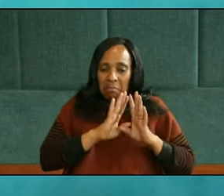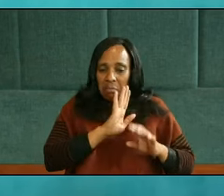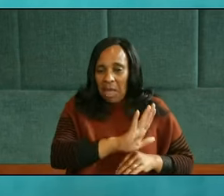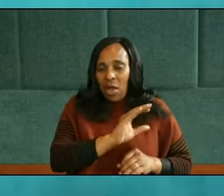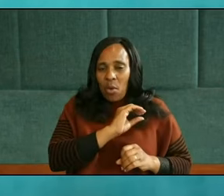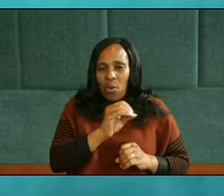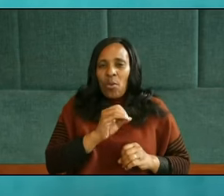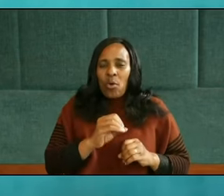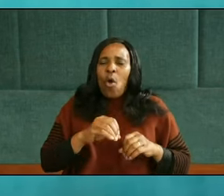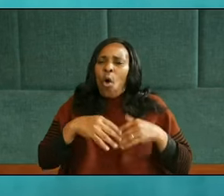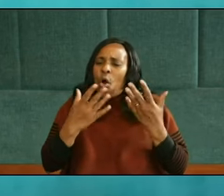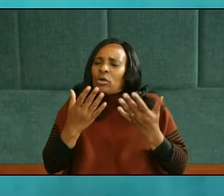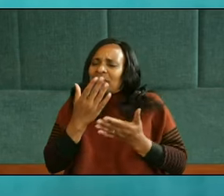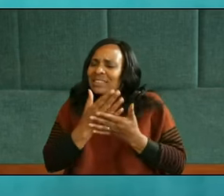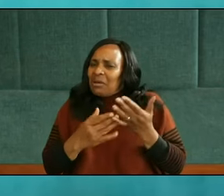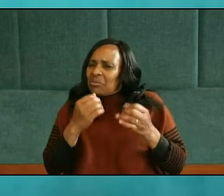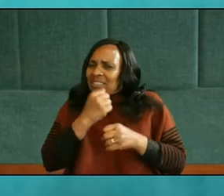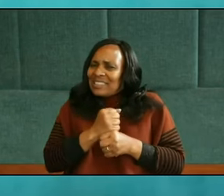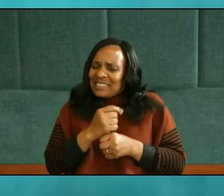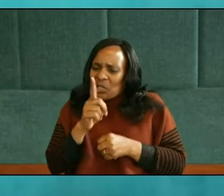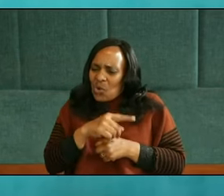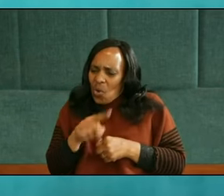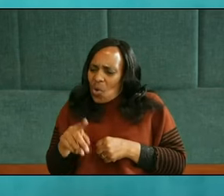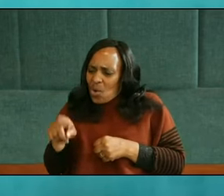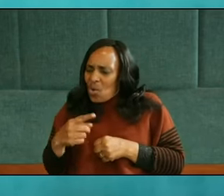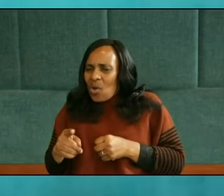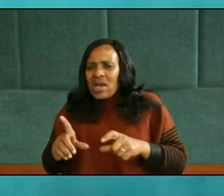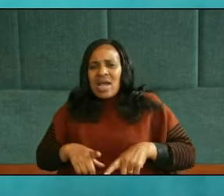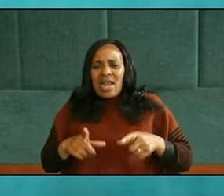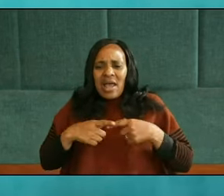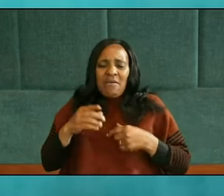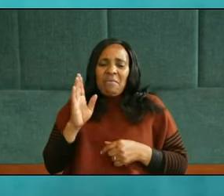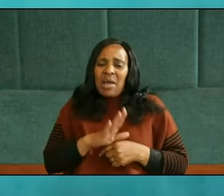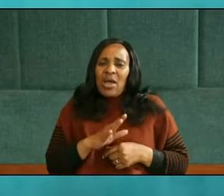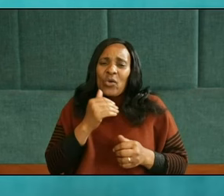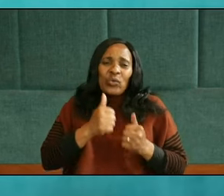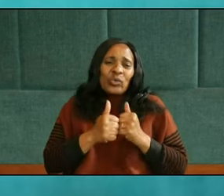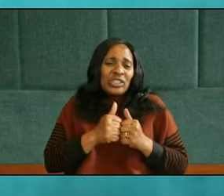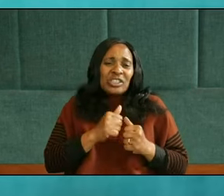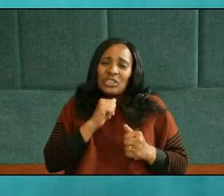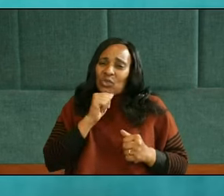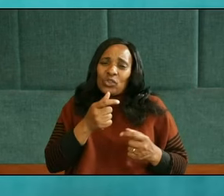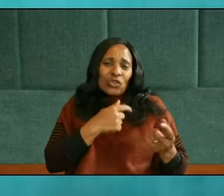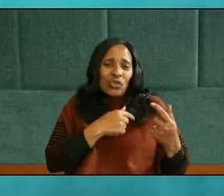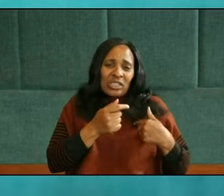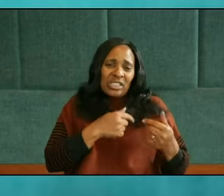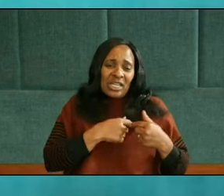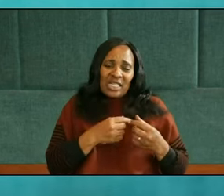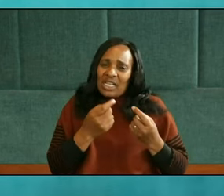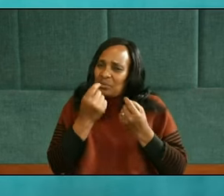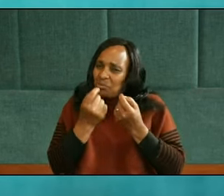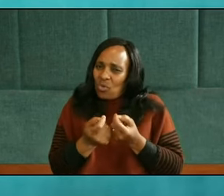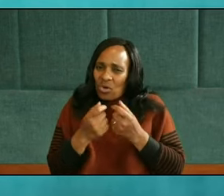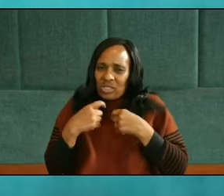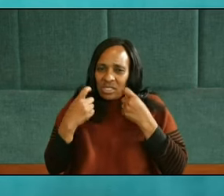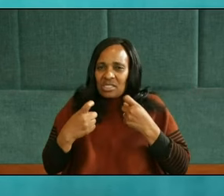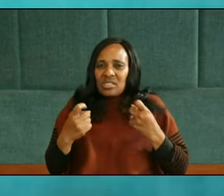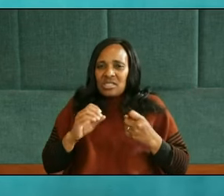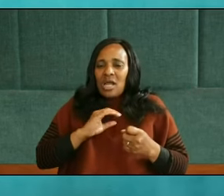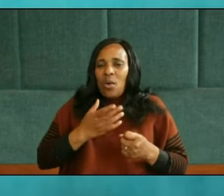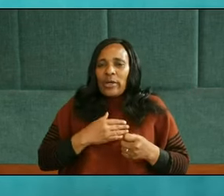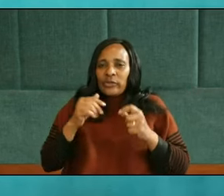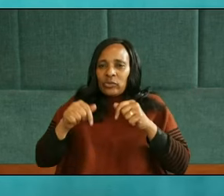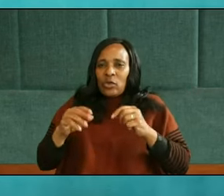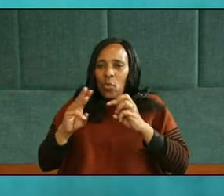did mistakes in their own lives, which are not regarded as small sin in our